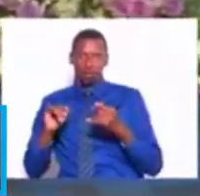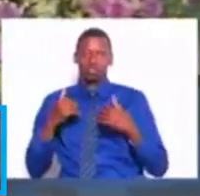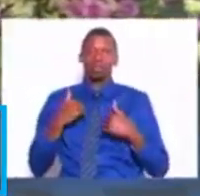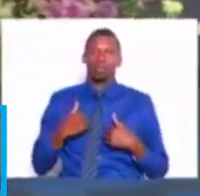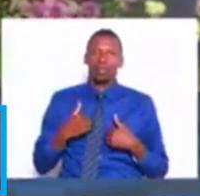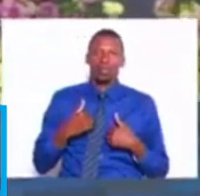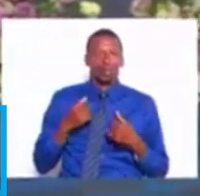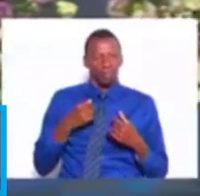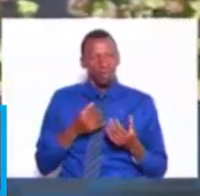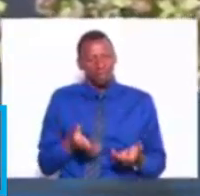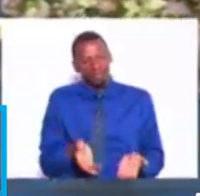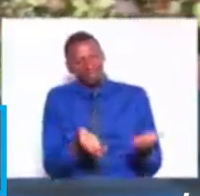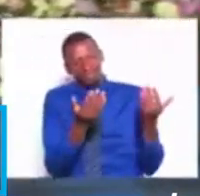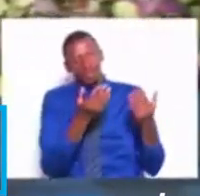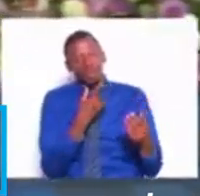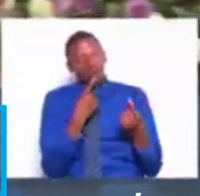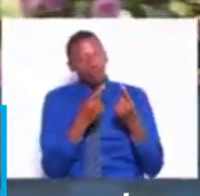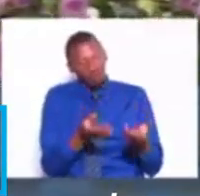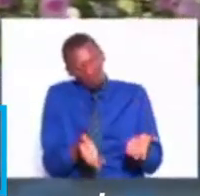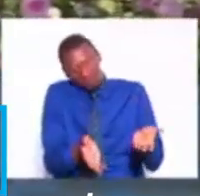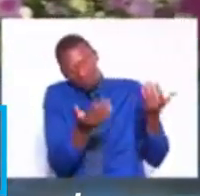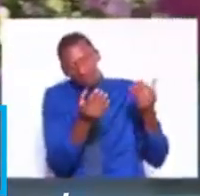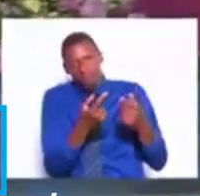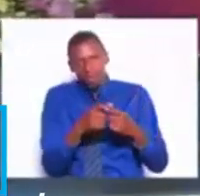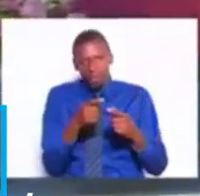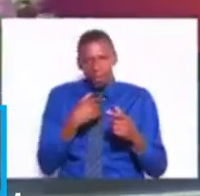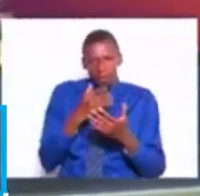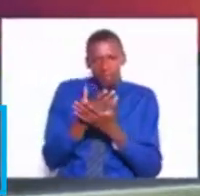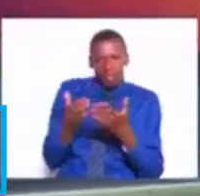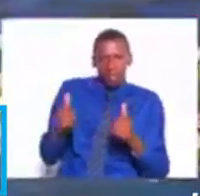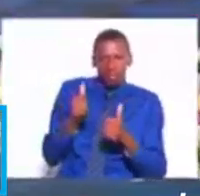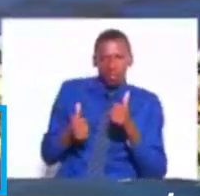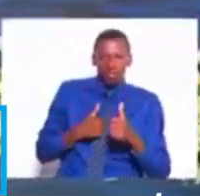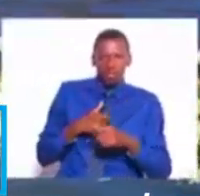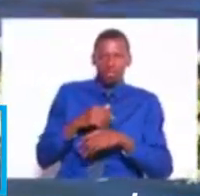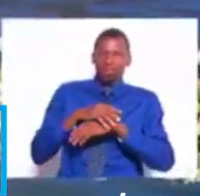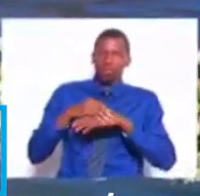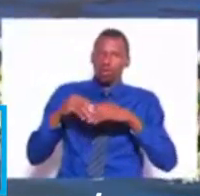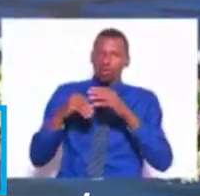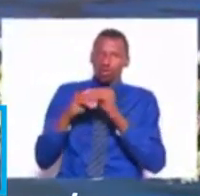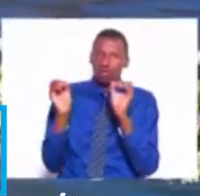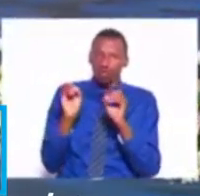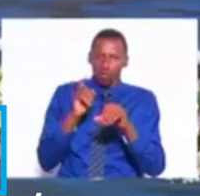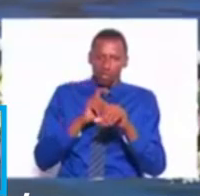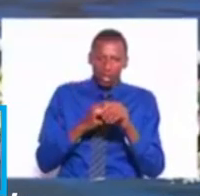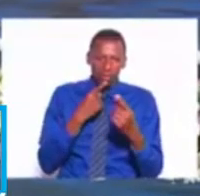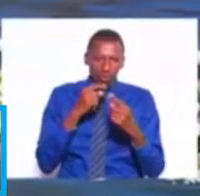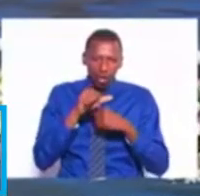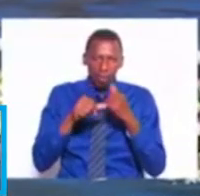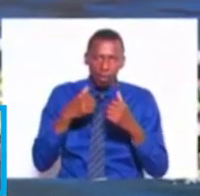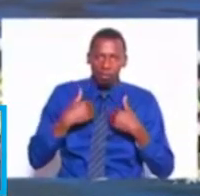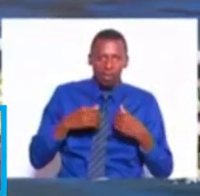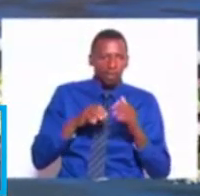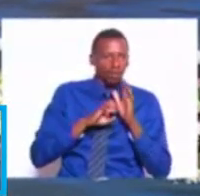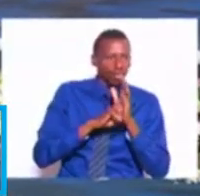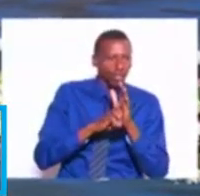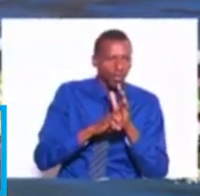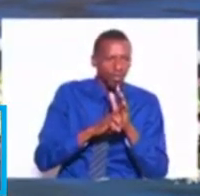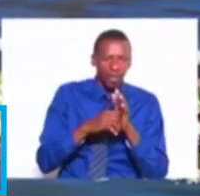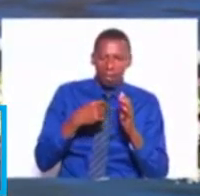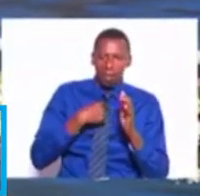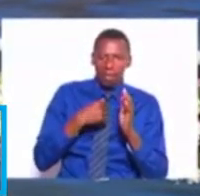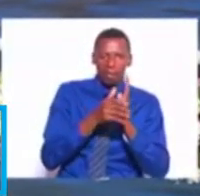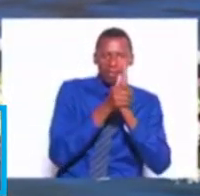I let them talk what they want to talk, but there is something which I don't feel comfortable when they talk about me, like calling me an